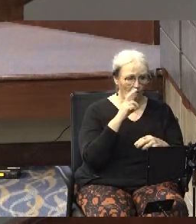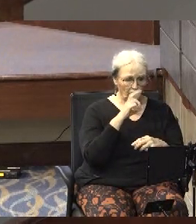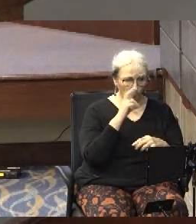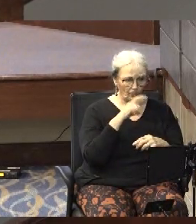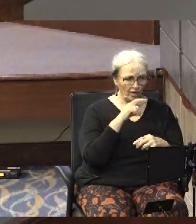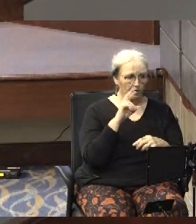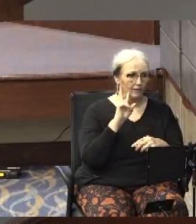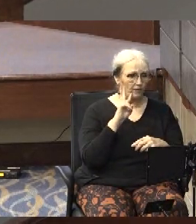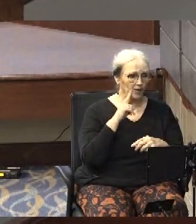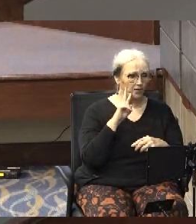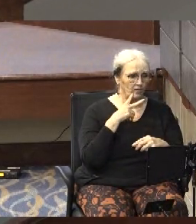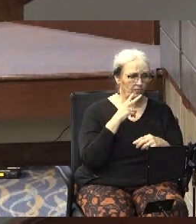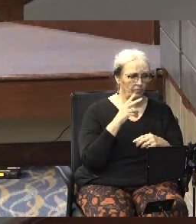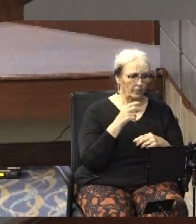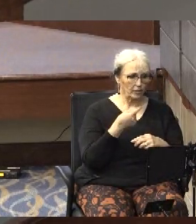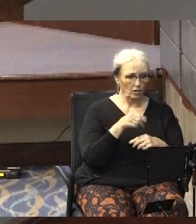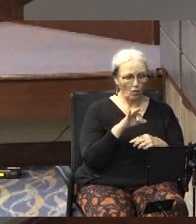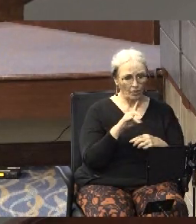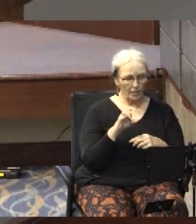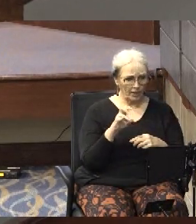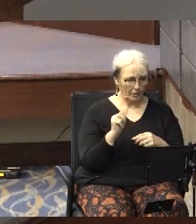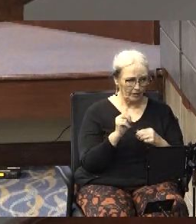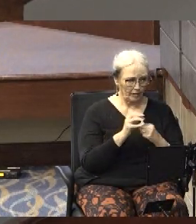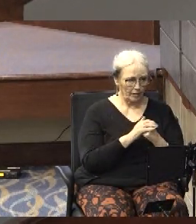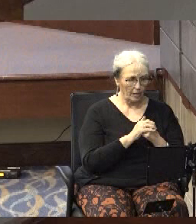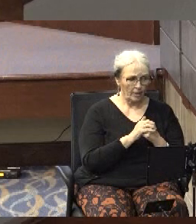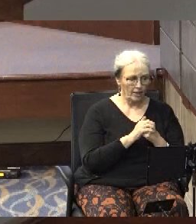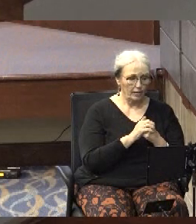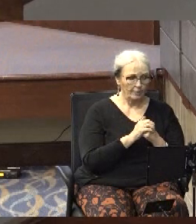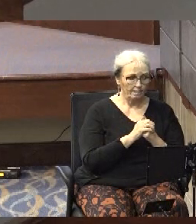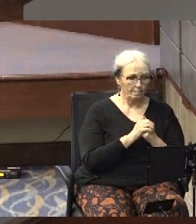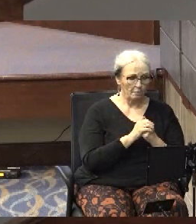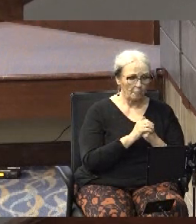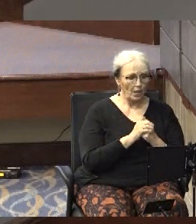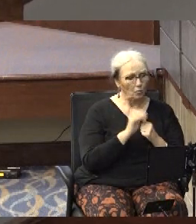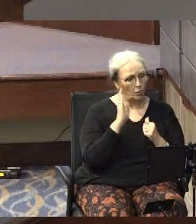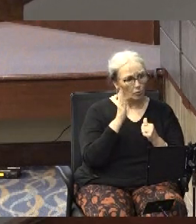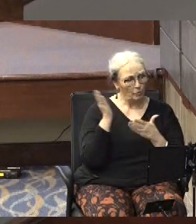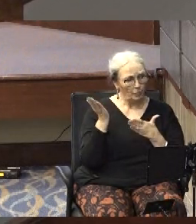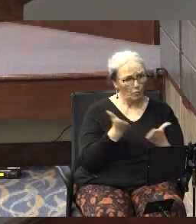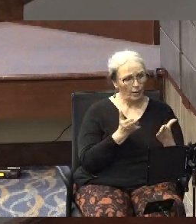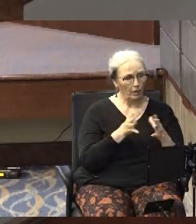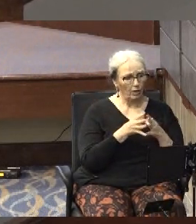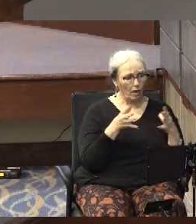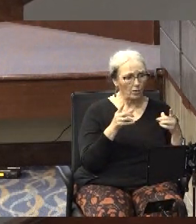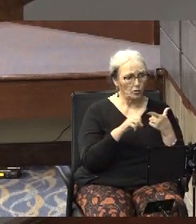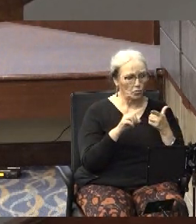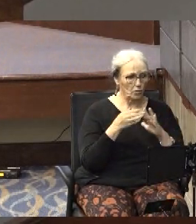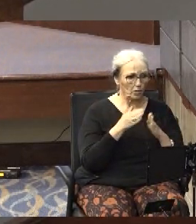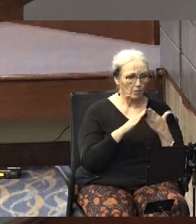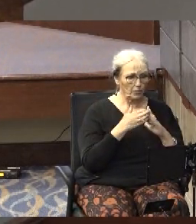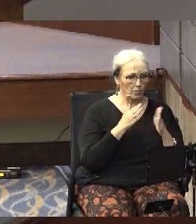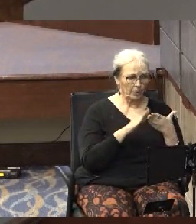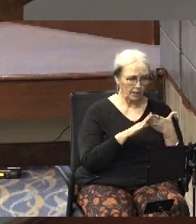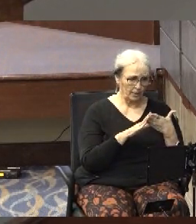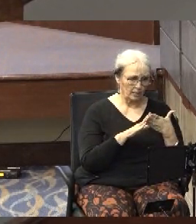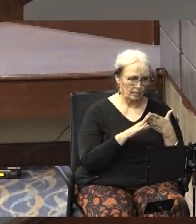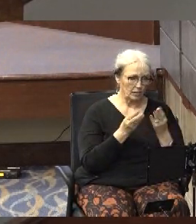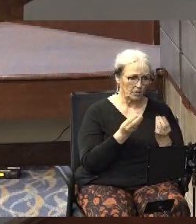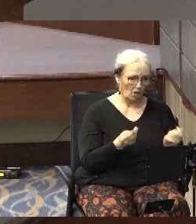garden. We've already started talking to nonprofits to help us out with that. So we're going to be bringing a lot of stuff to the community in very small